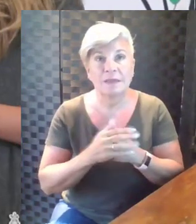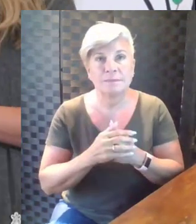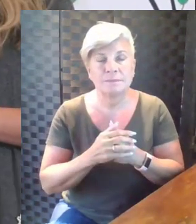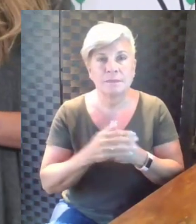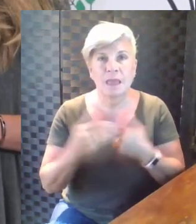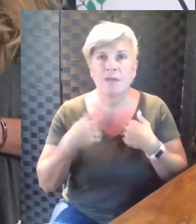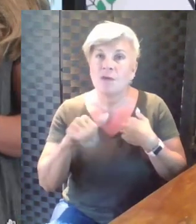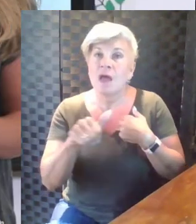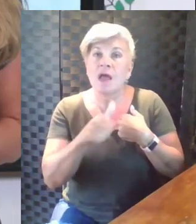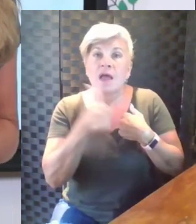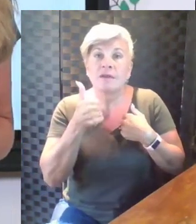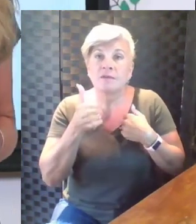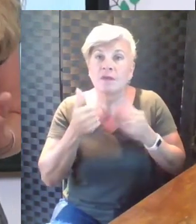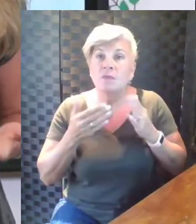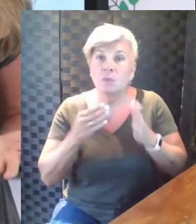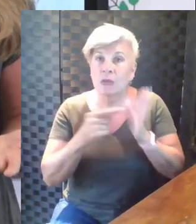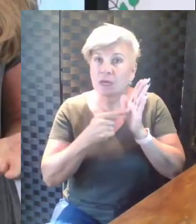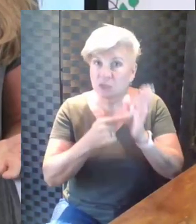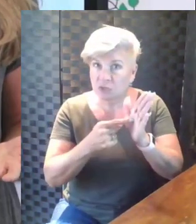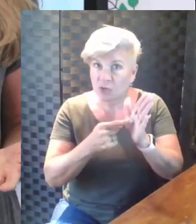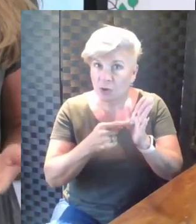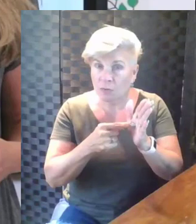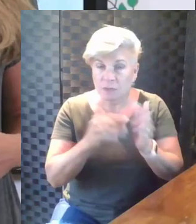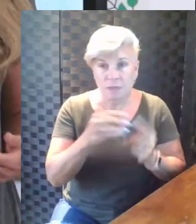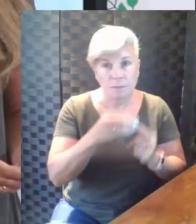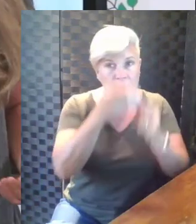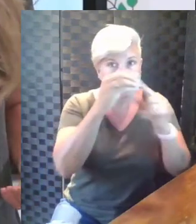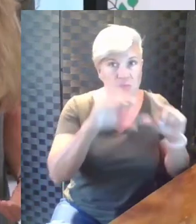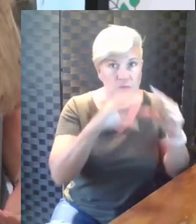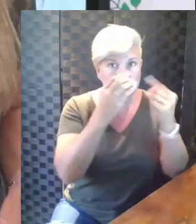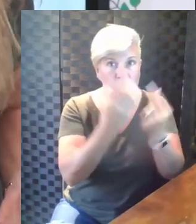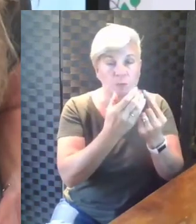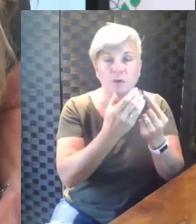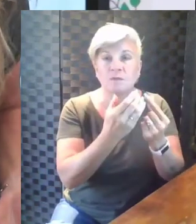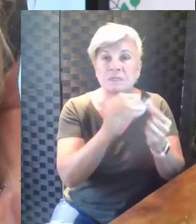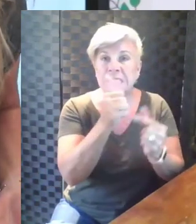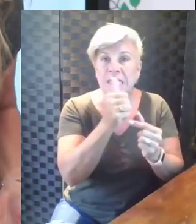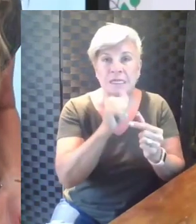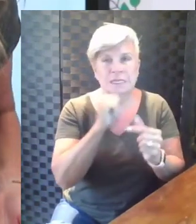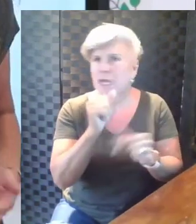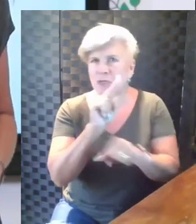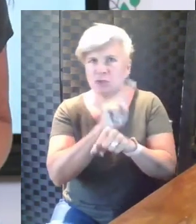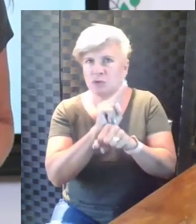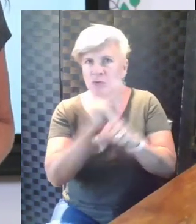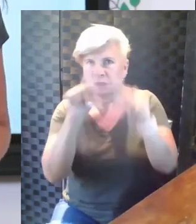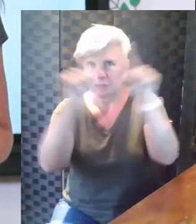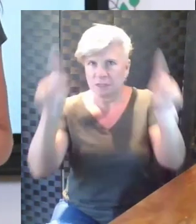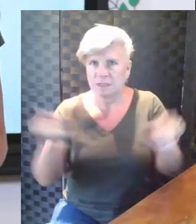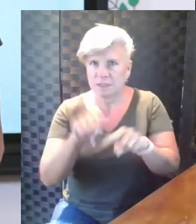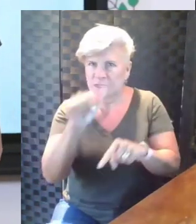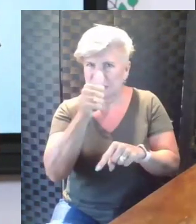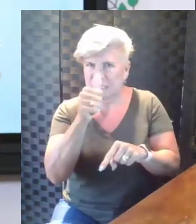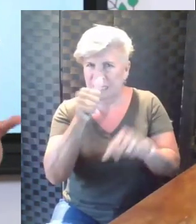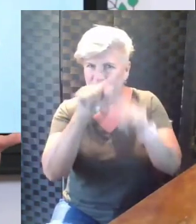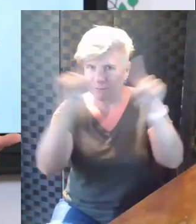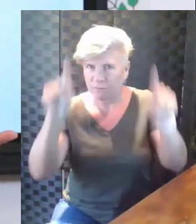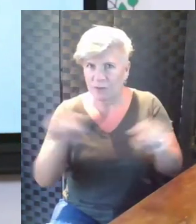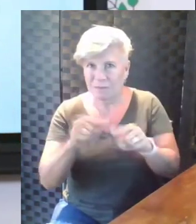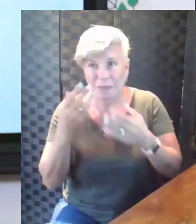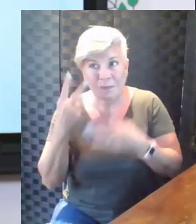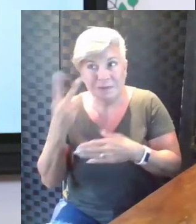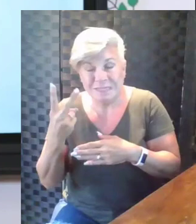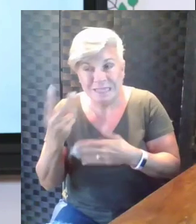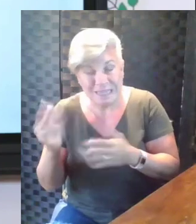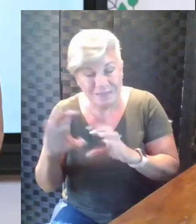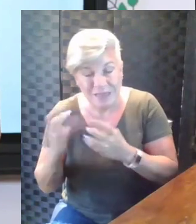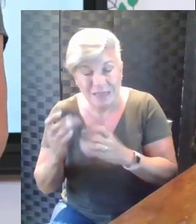we have another way that we can show our special groups of 10 without using a 10 frame. Now, you may have seen this in class before. I don't think this is